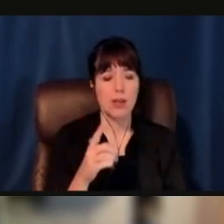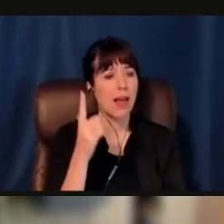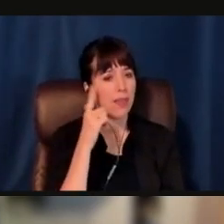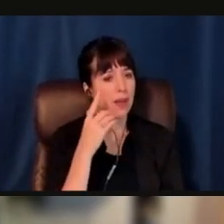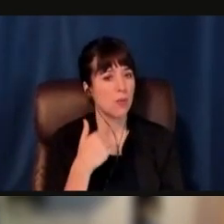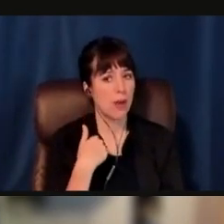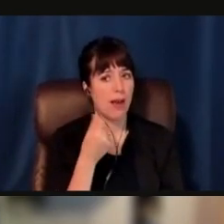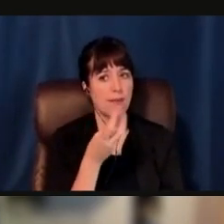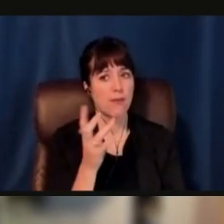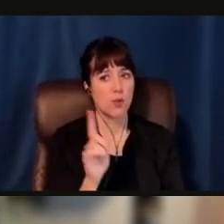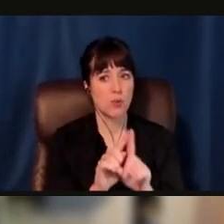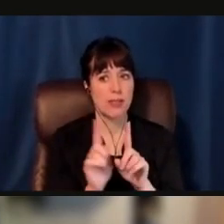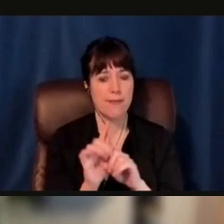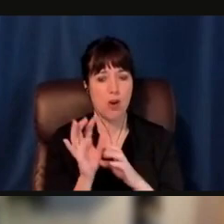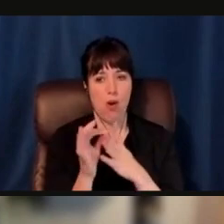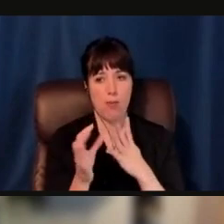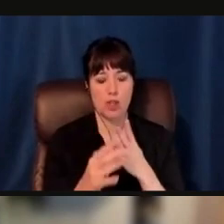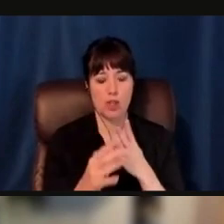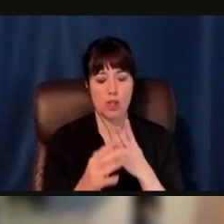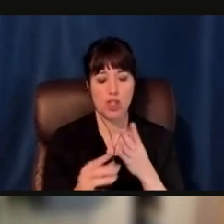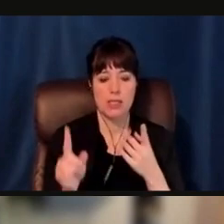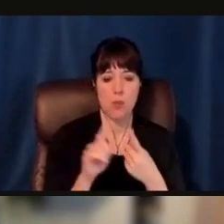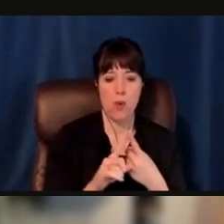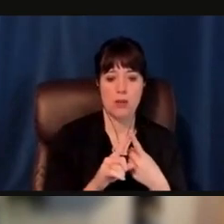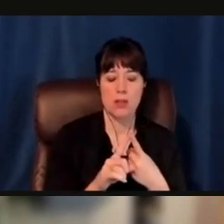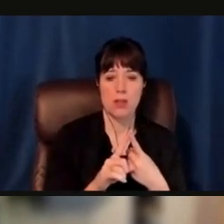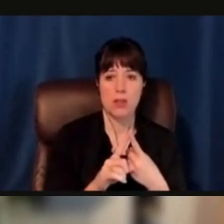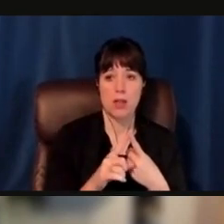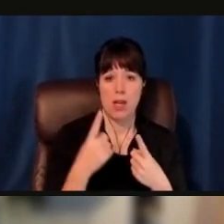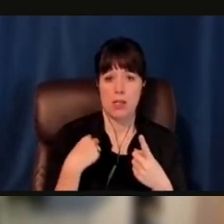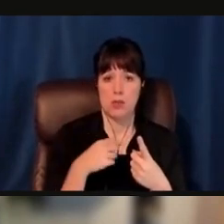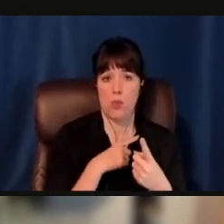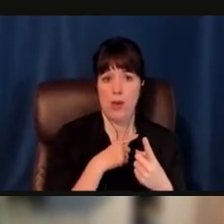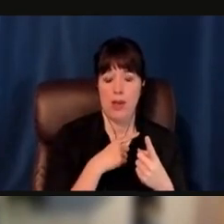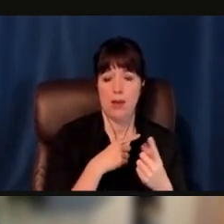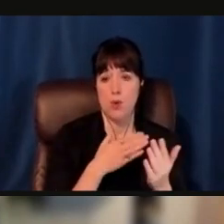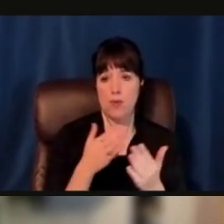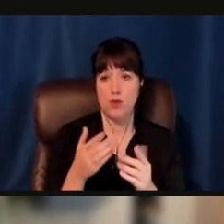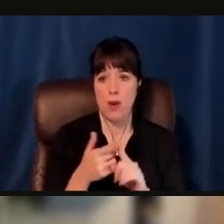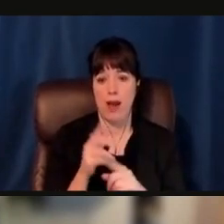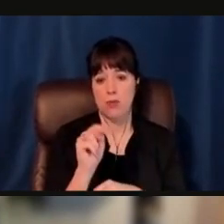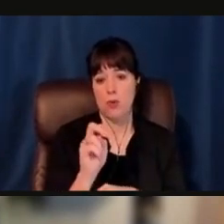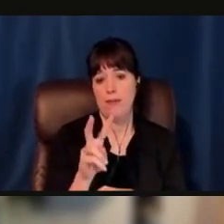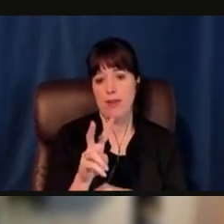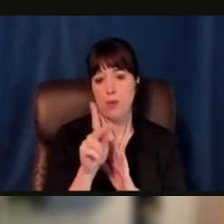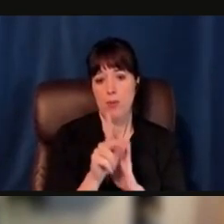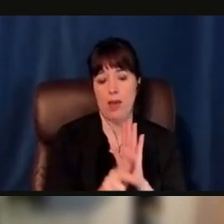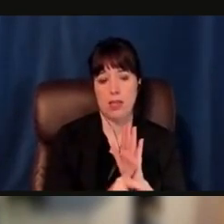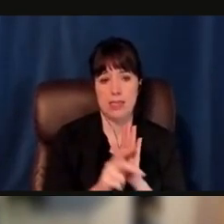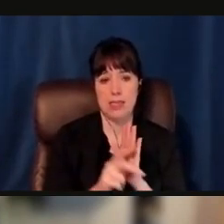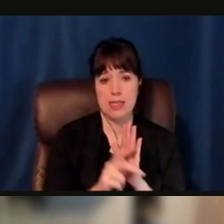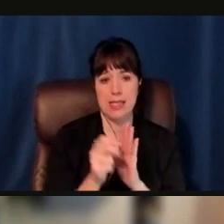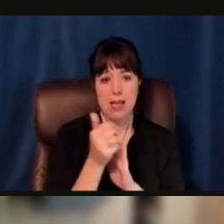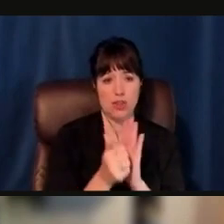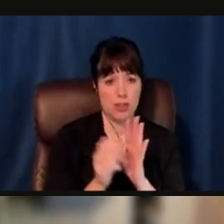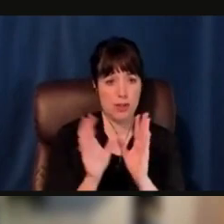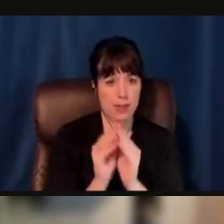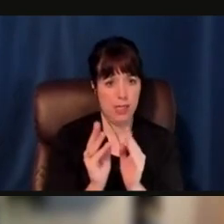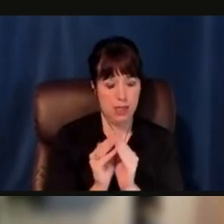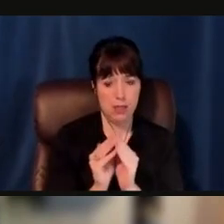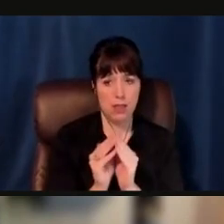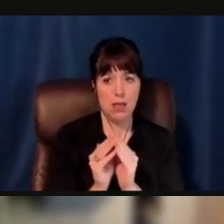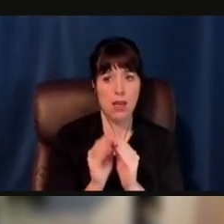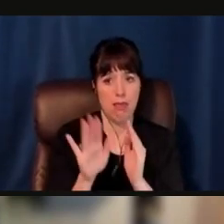couple of different options. One is as we move towards our November policy agenda meeting, it's